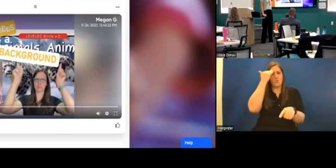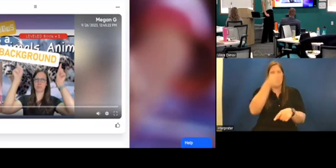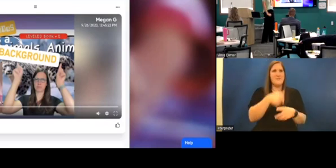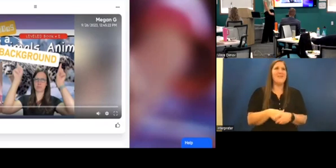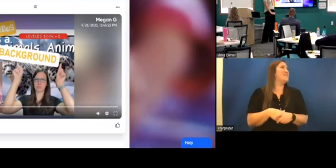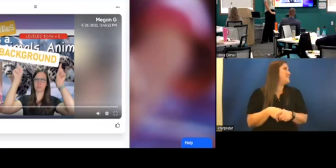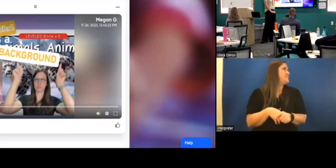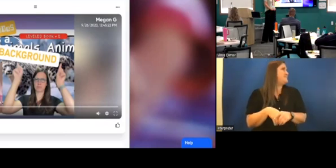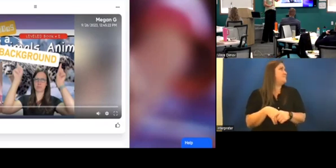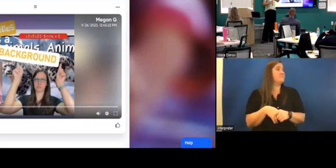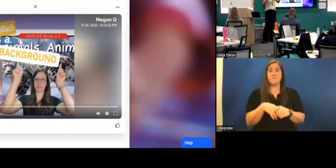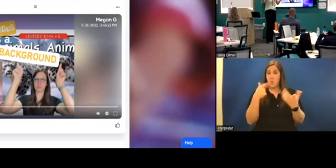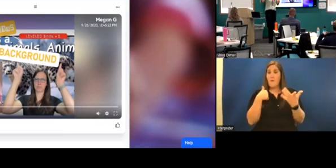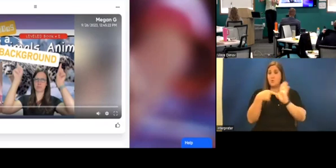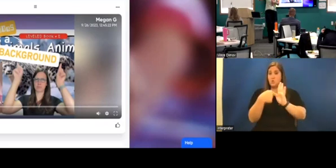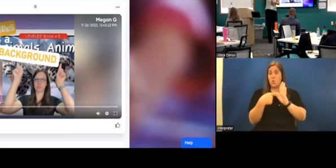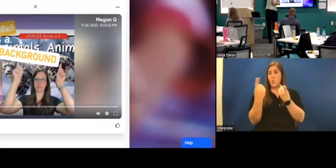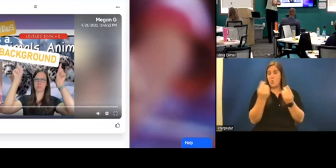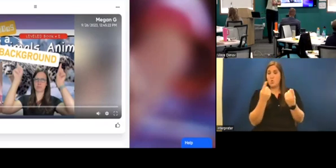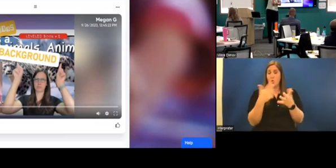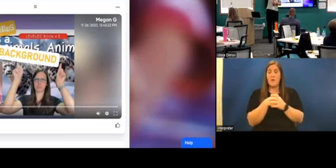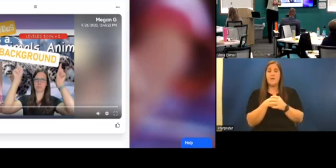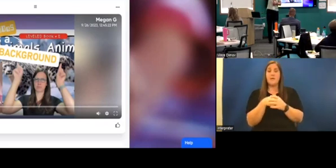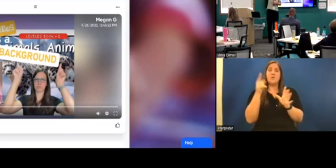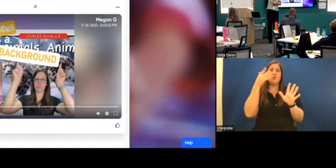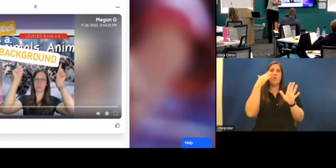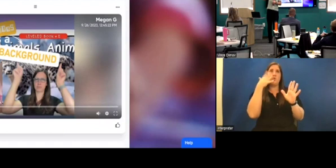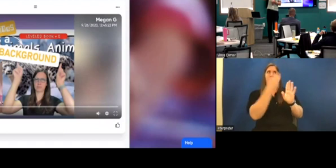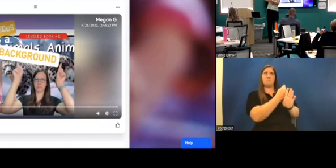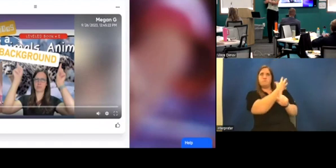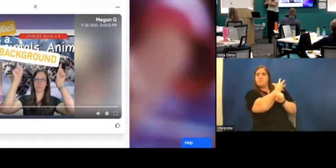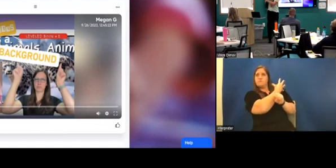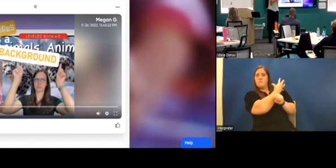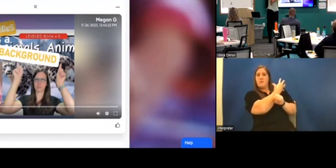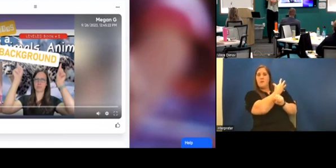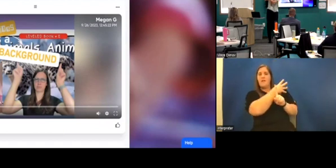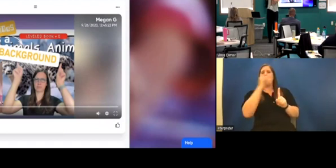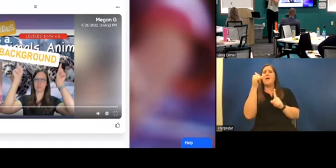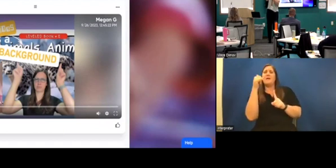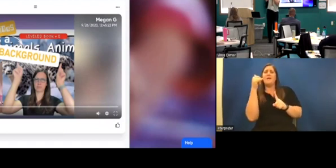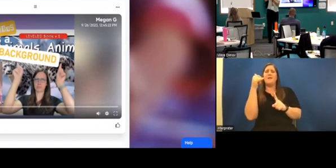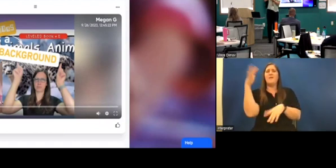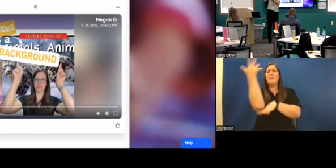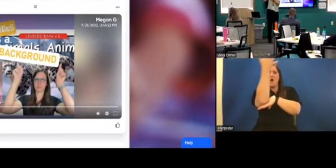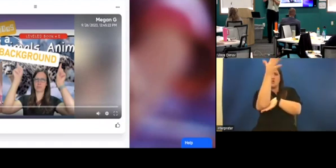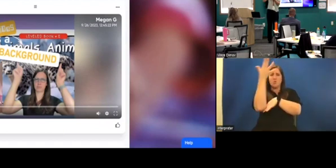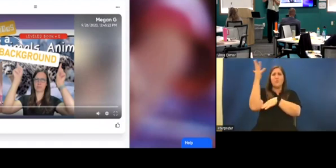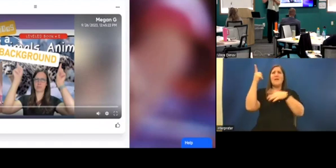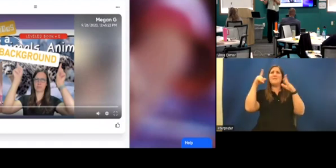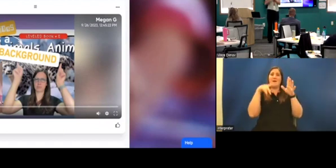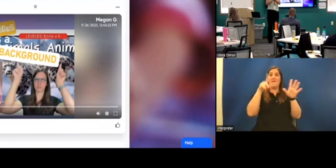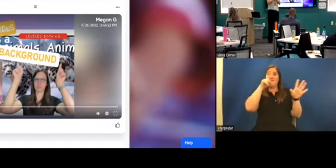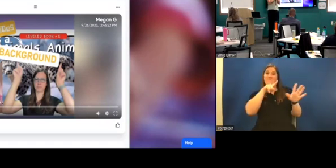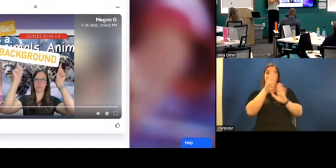going to show you right here what you can do. So you know how you can project something behind you, the palm trees or whatever, you can create a virtual